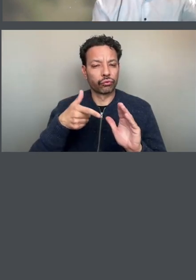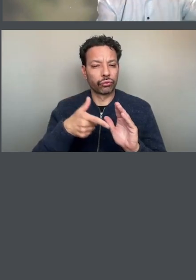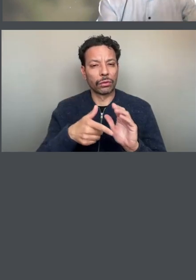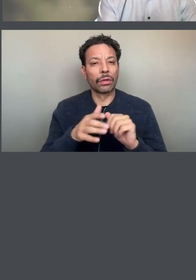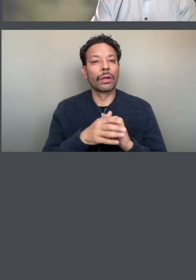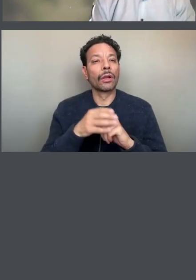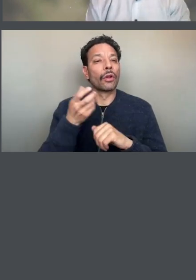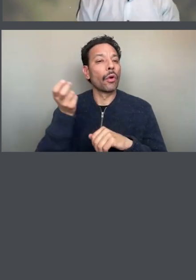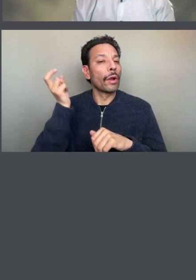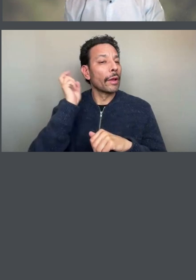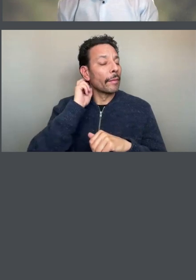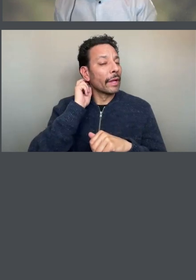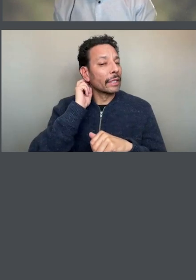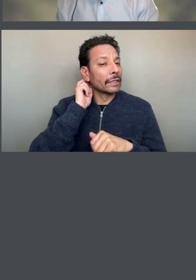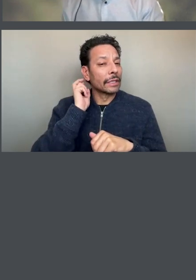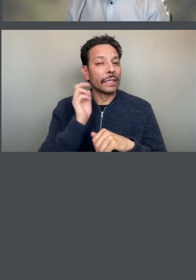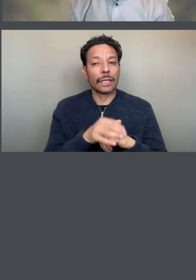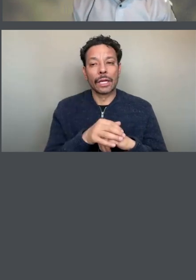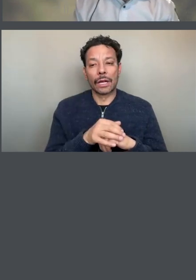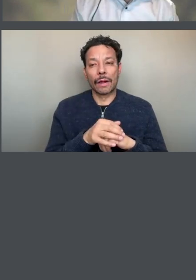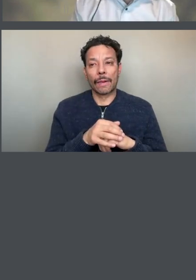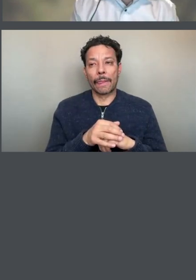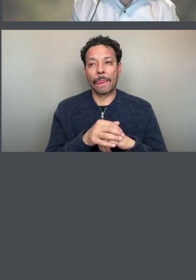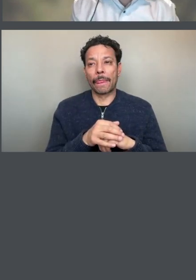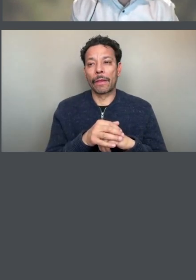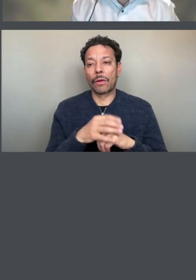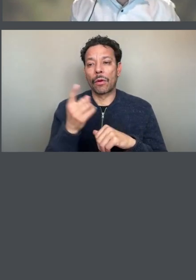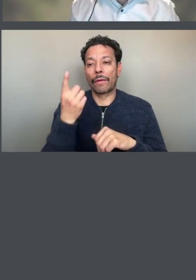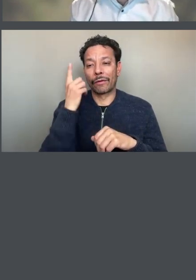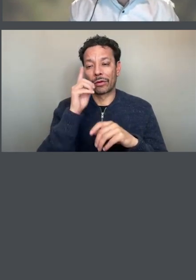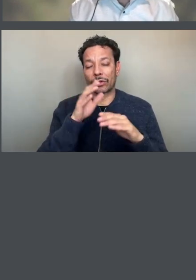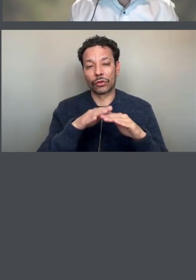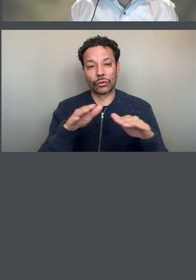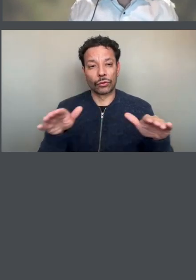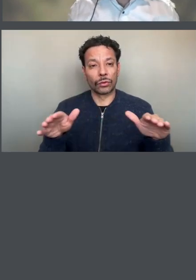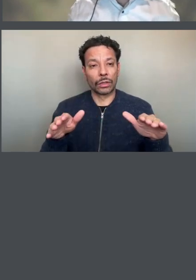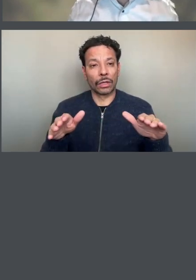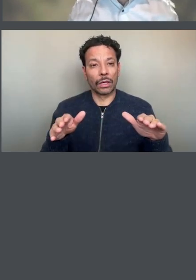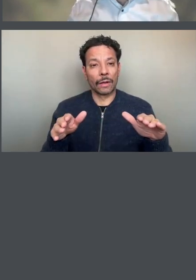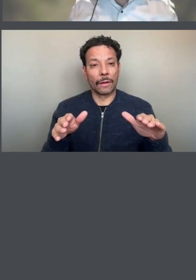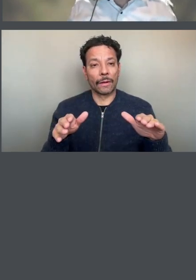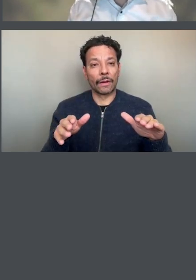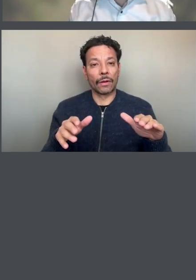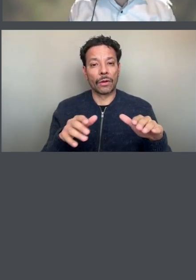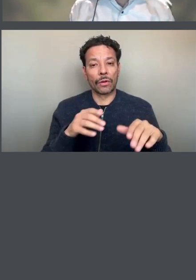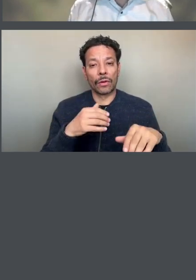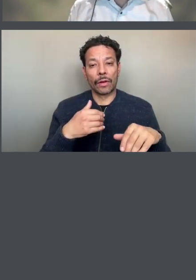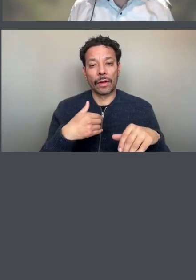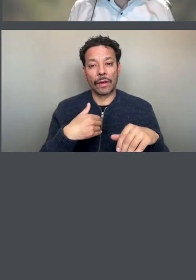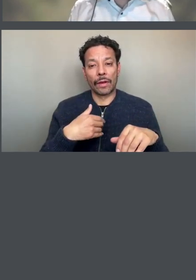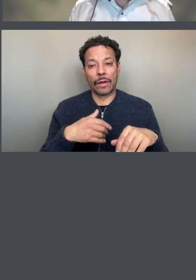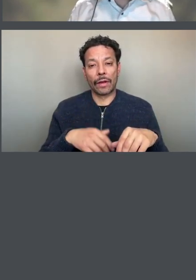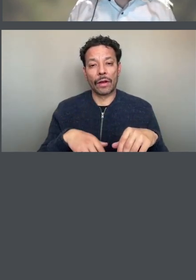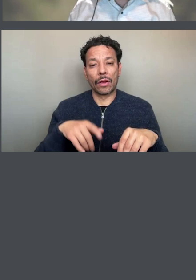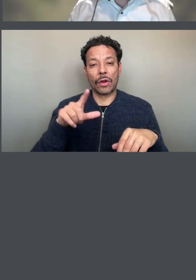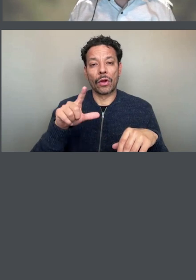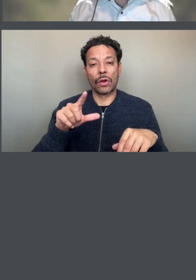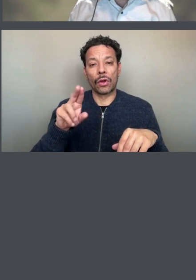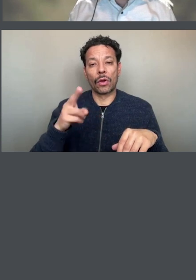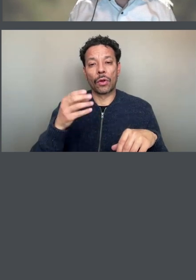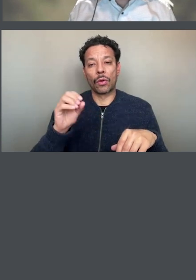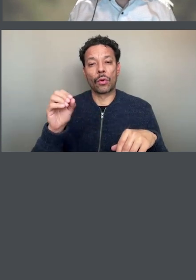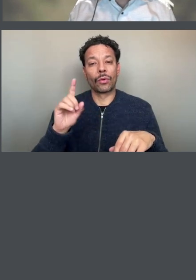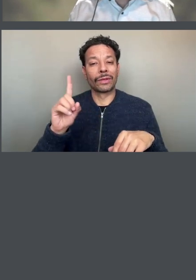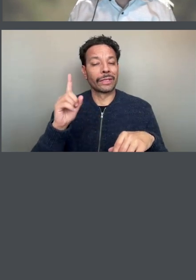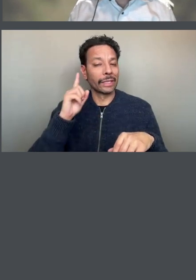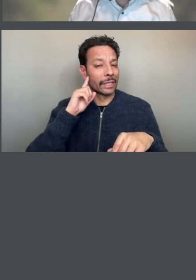So cochlear implants are going to be indicated only for children with LUHU, or single-sided deafness. So it's children